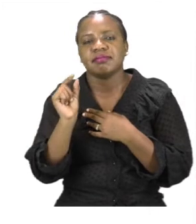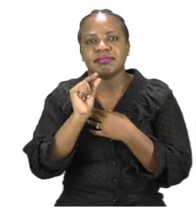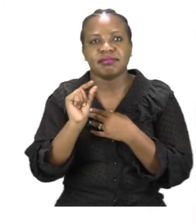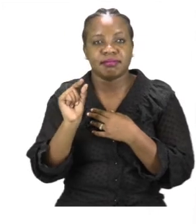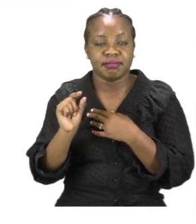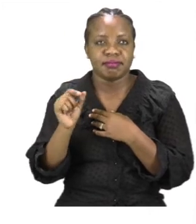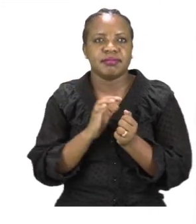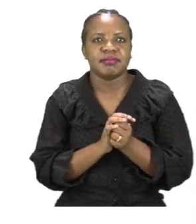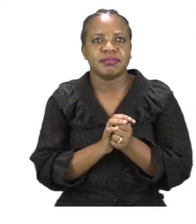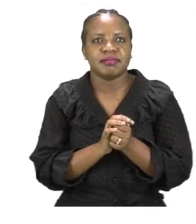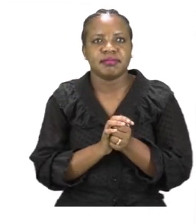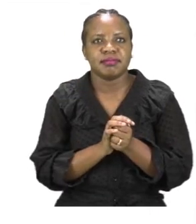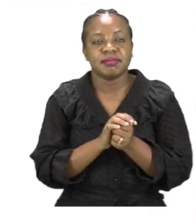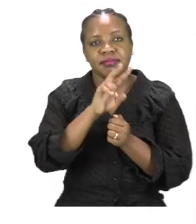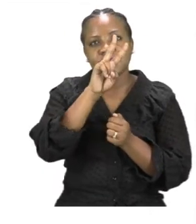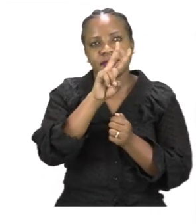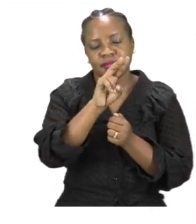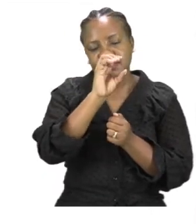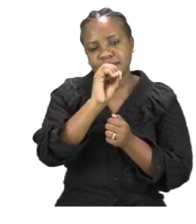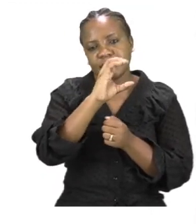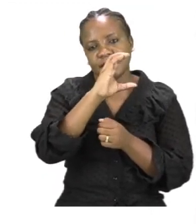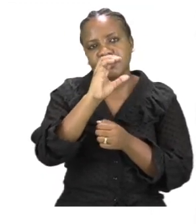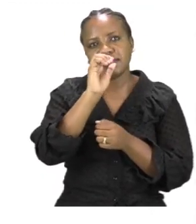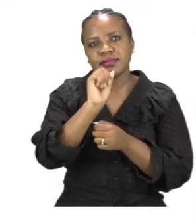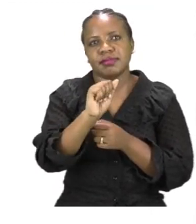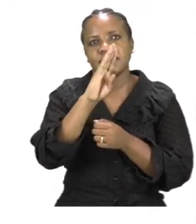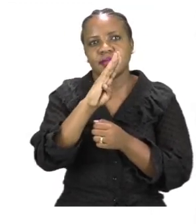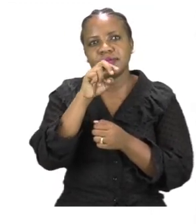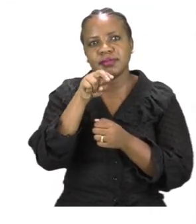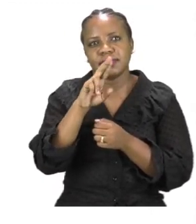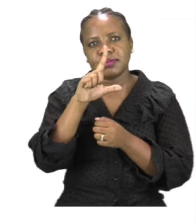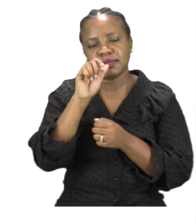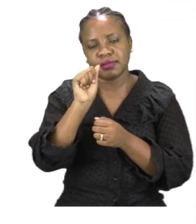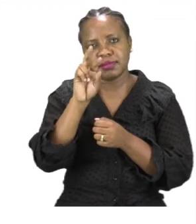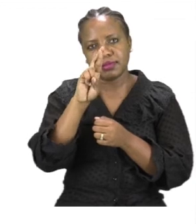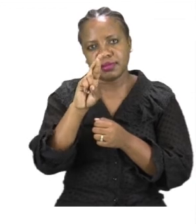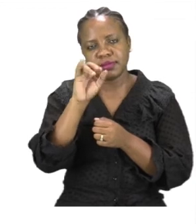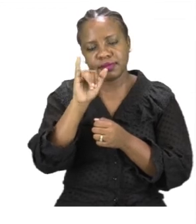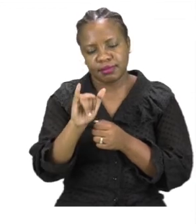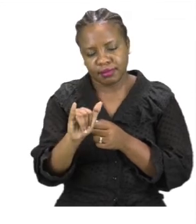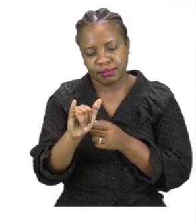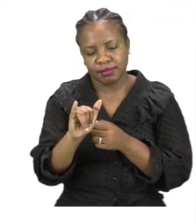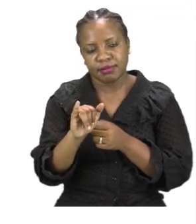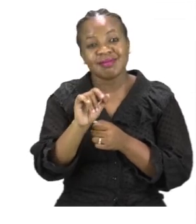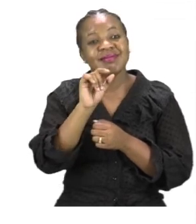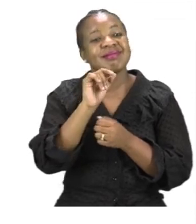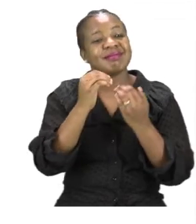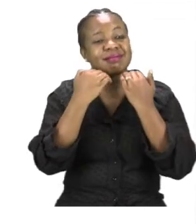vocabulary words are very important because when we learn a new word, we are improving